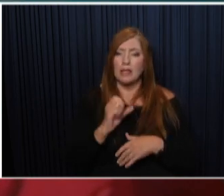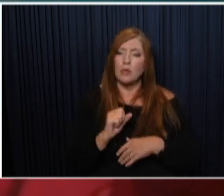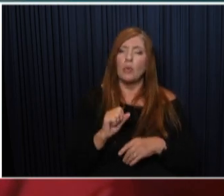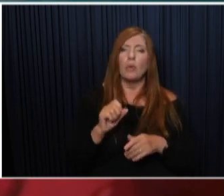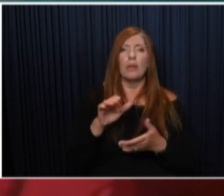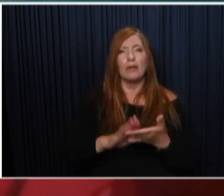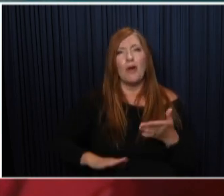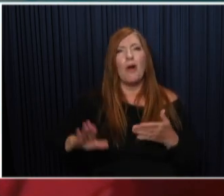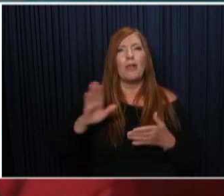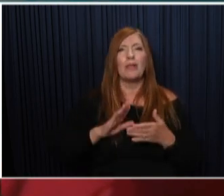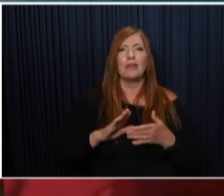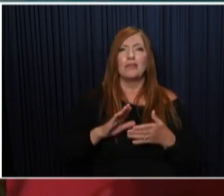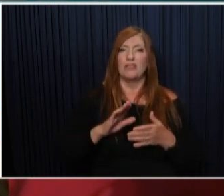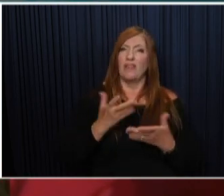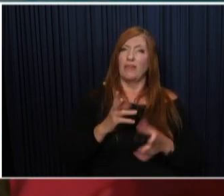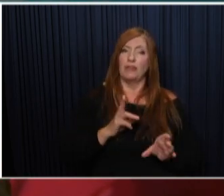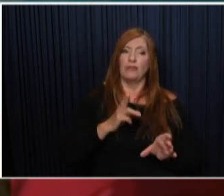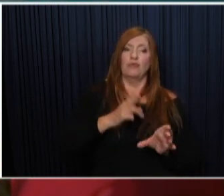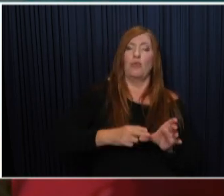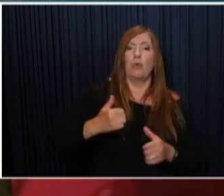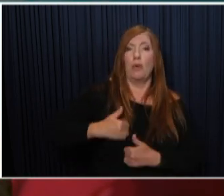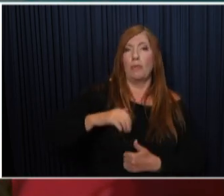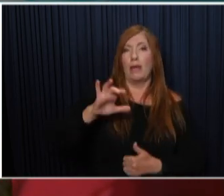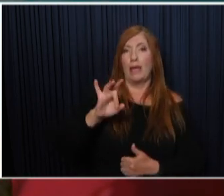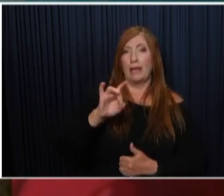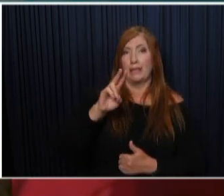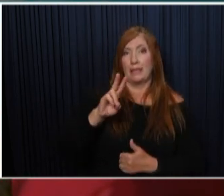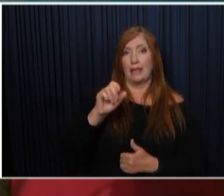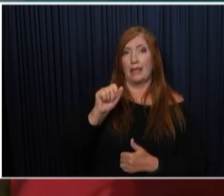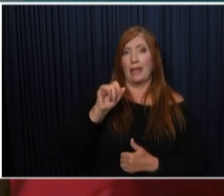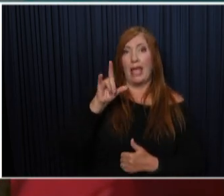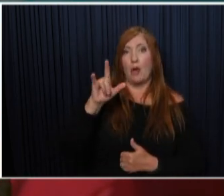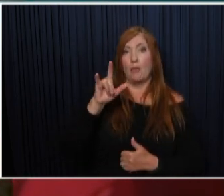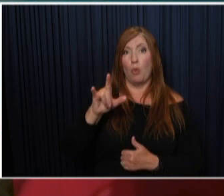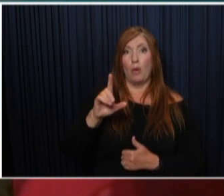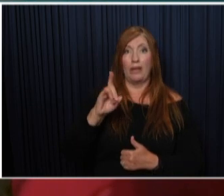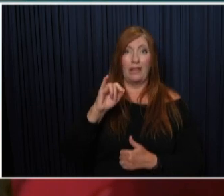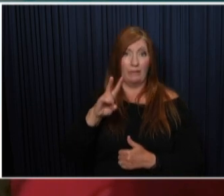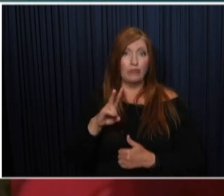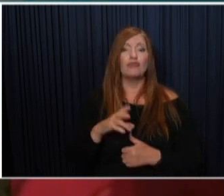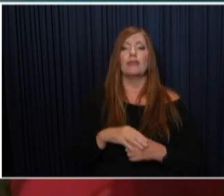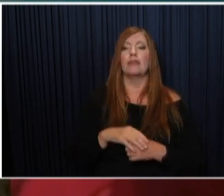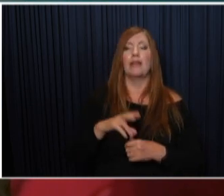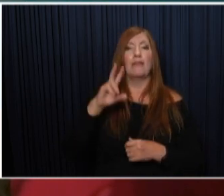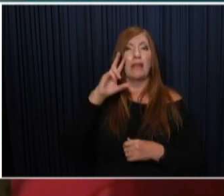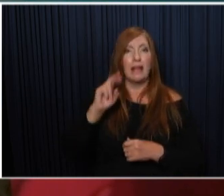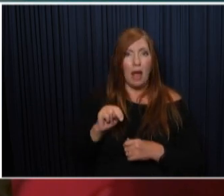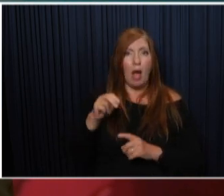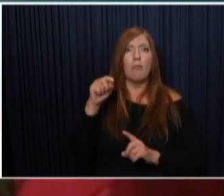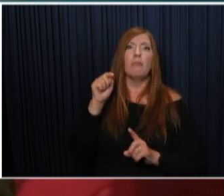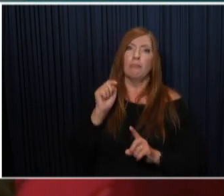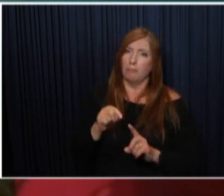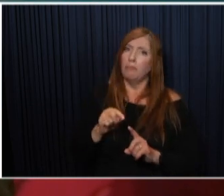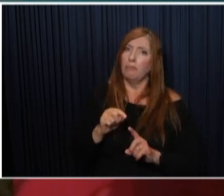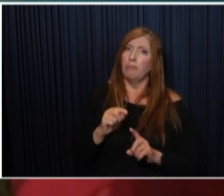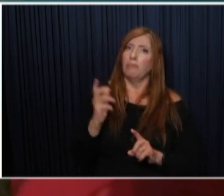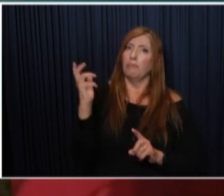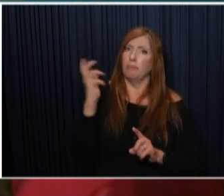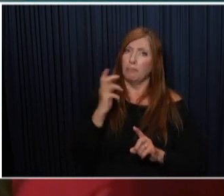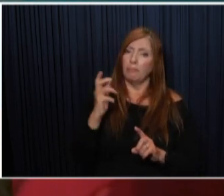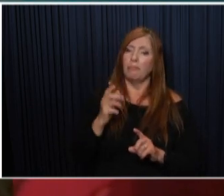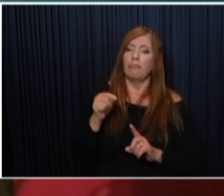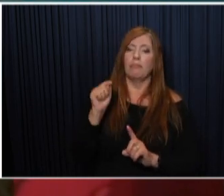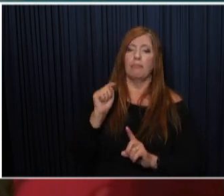Army. 82nd Airborne Division is what I ended up with. Vietnam was my enlistment guarantee. They had to